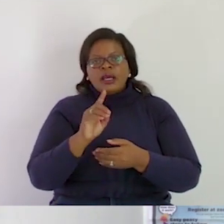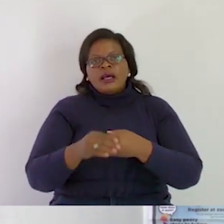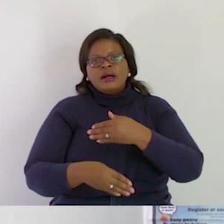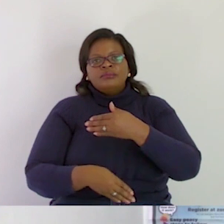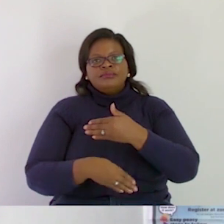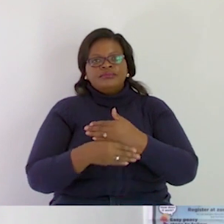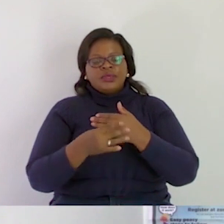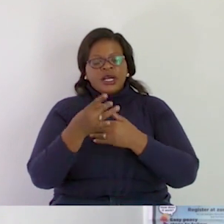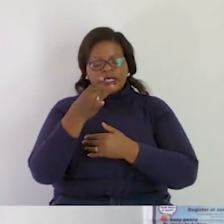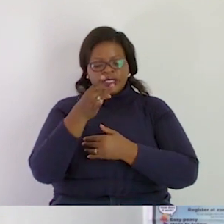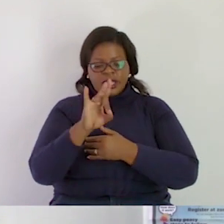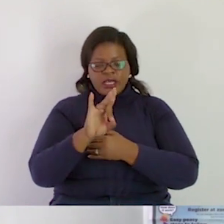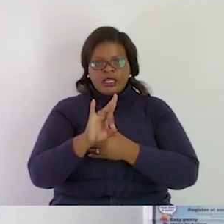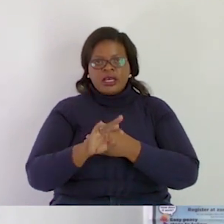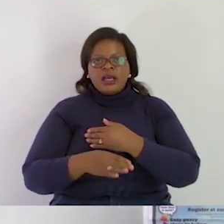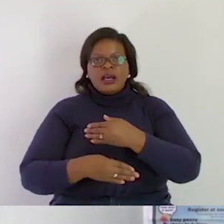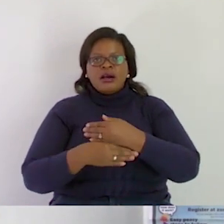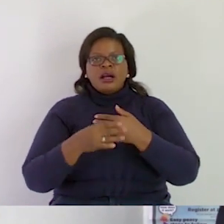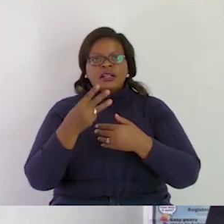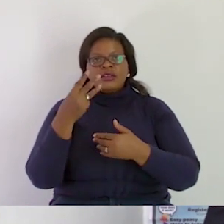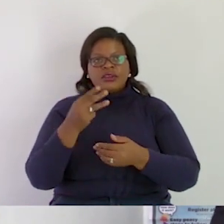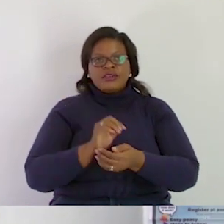8 plus 3.